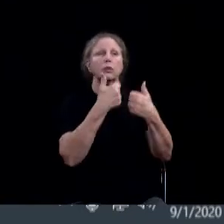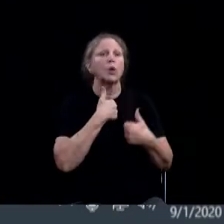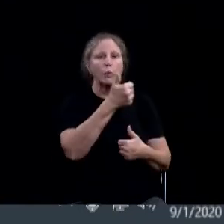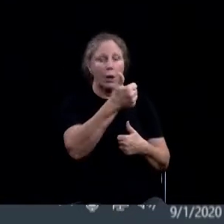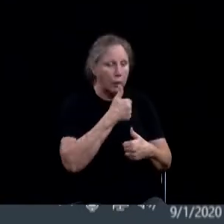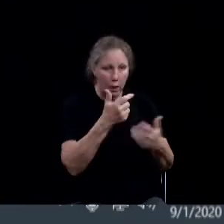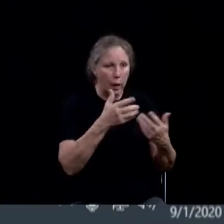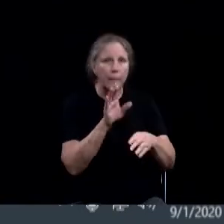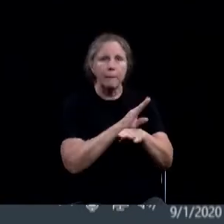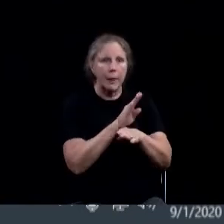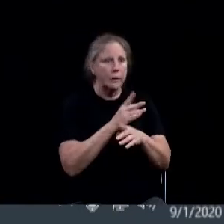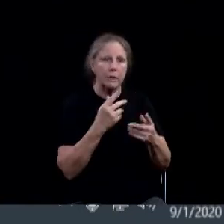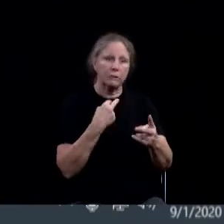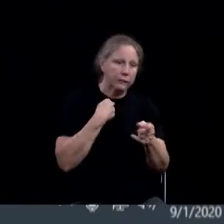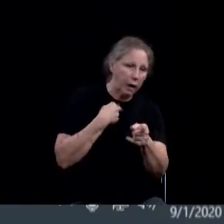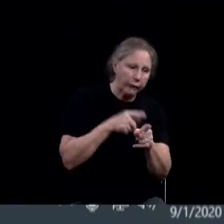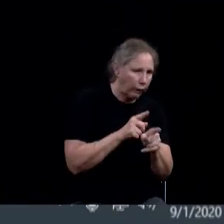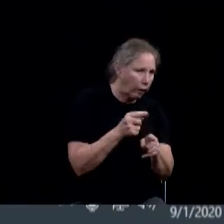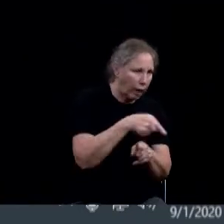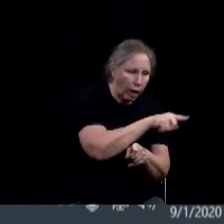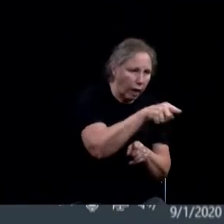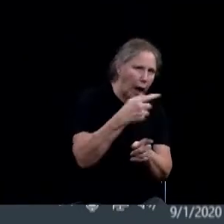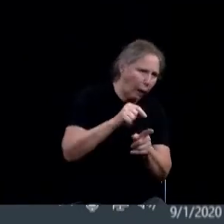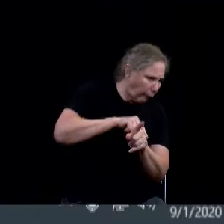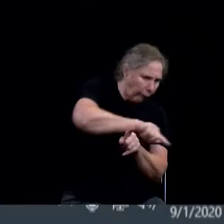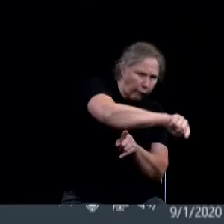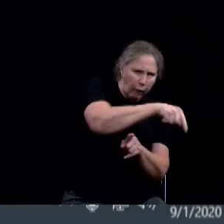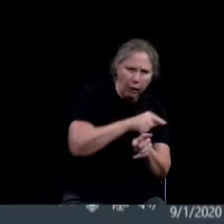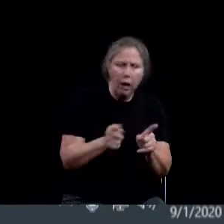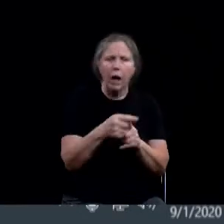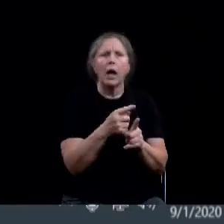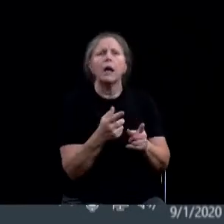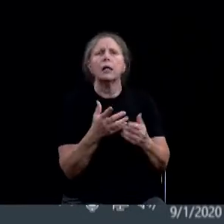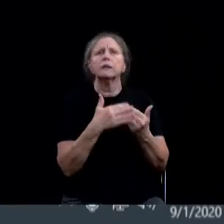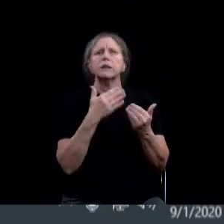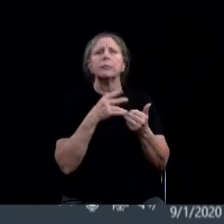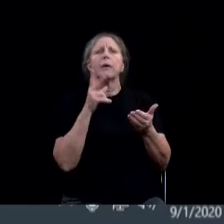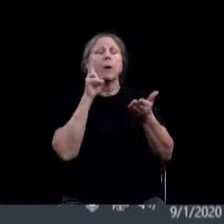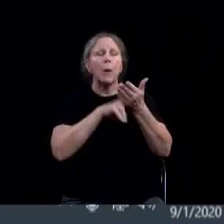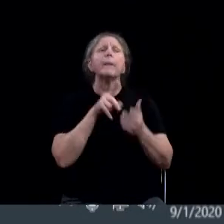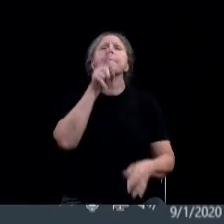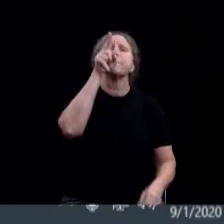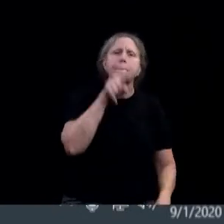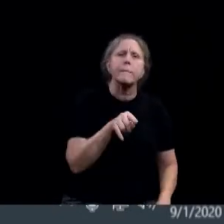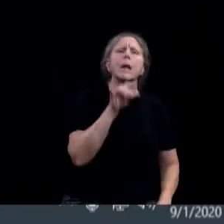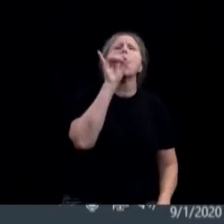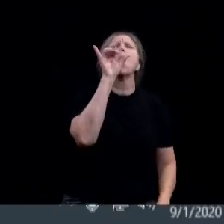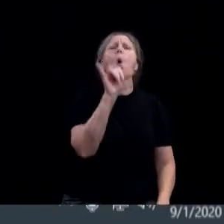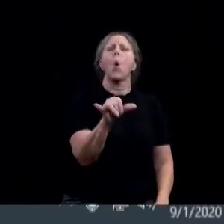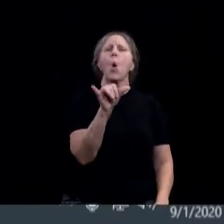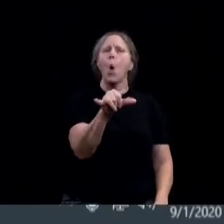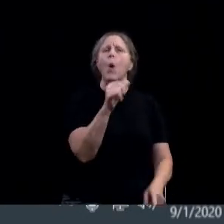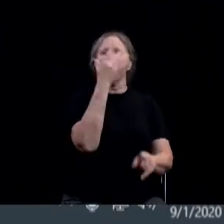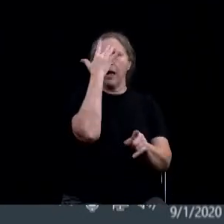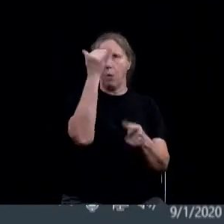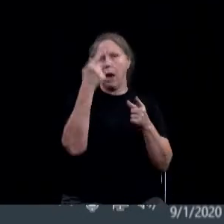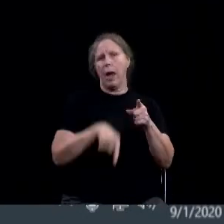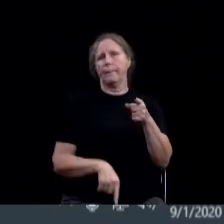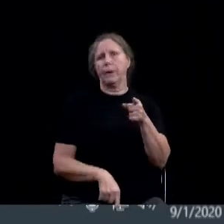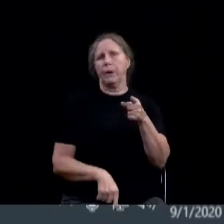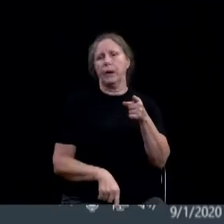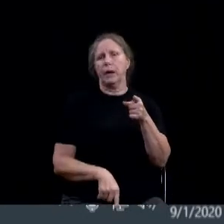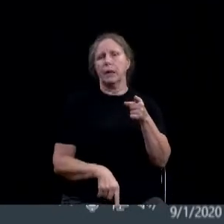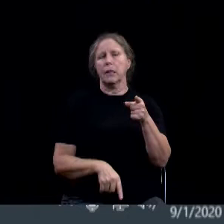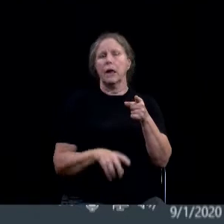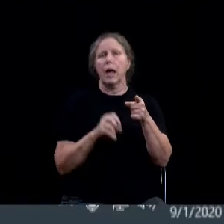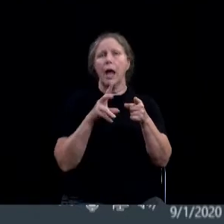And it's a lot easier to log on to a website and see, hey, this is the reason for this, than having to run up a chain of command to get to the city manager's office to get an